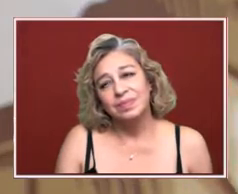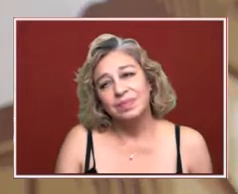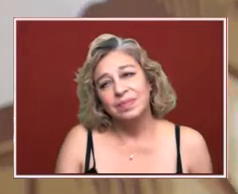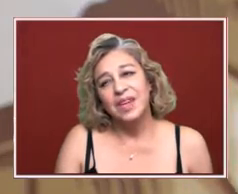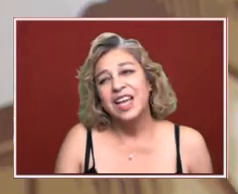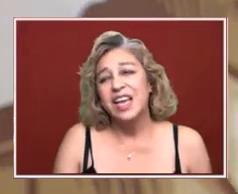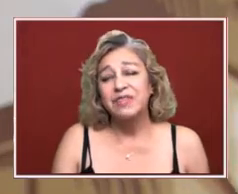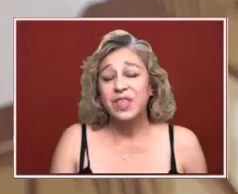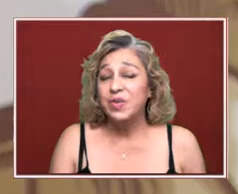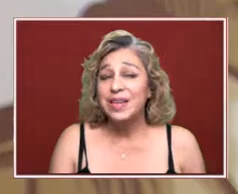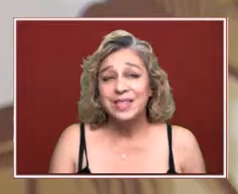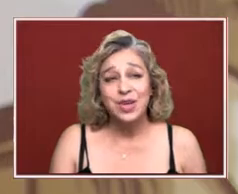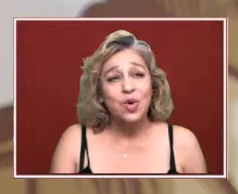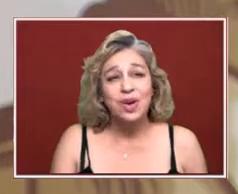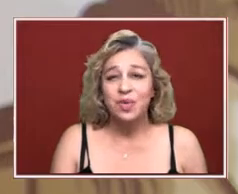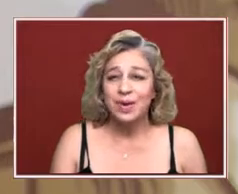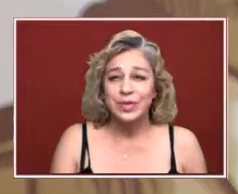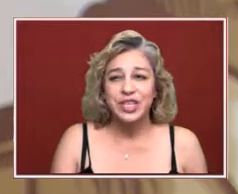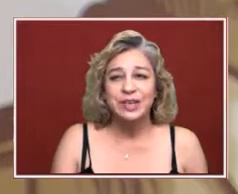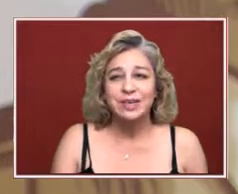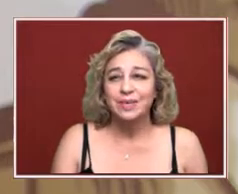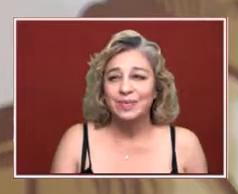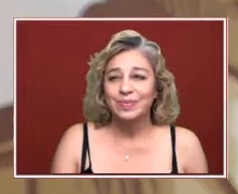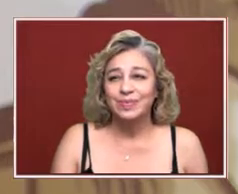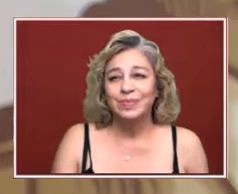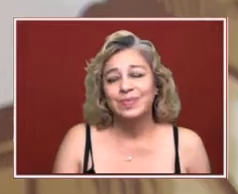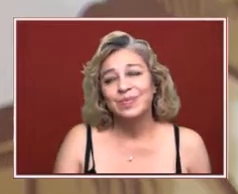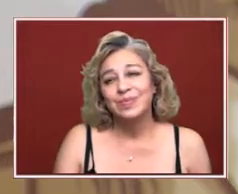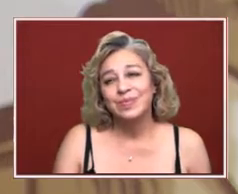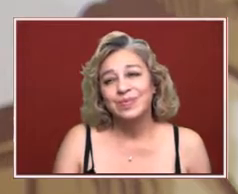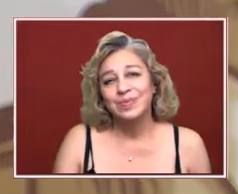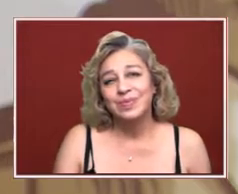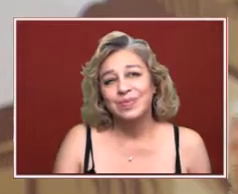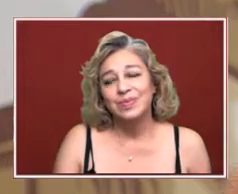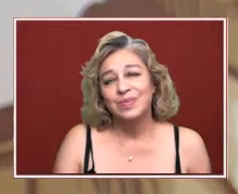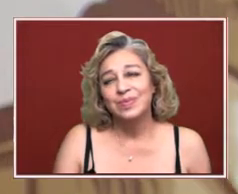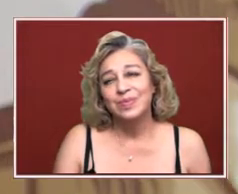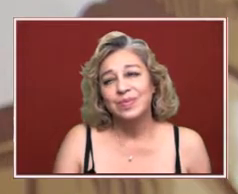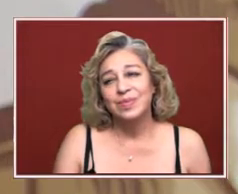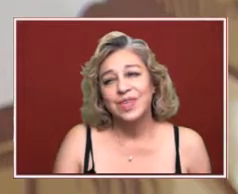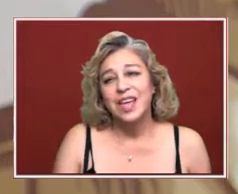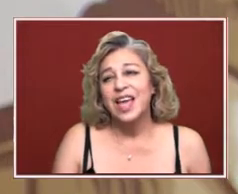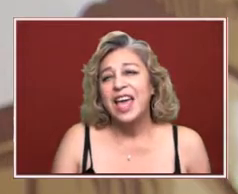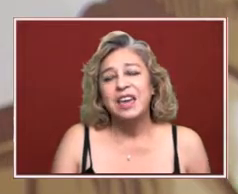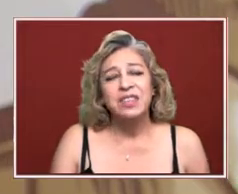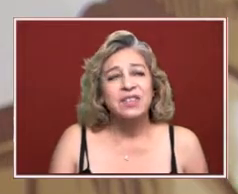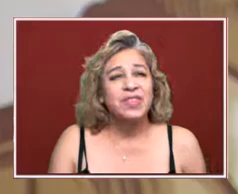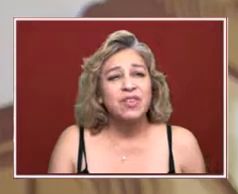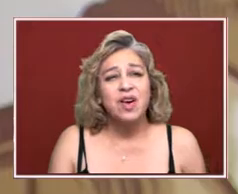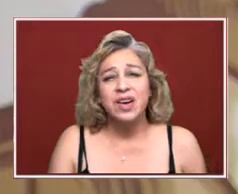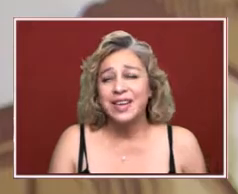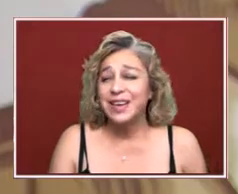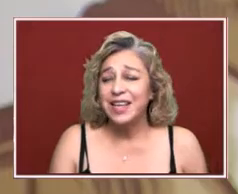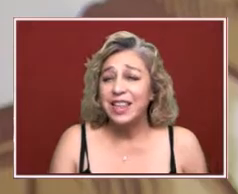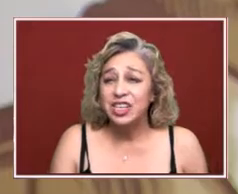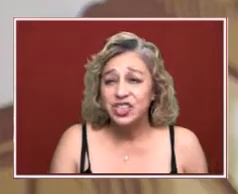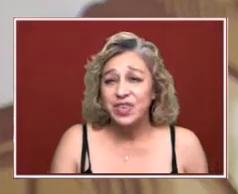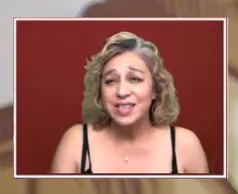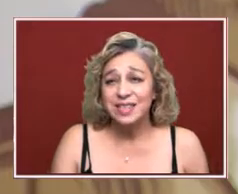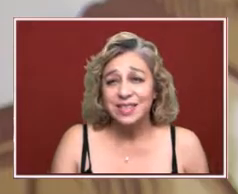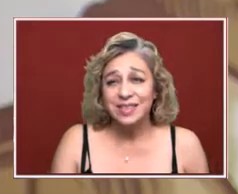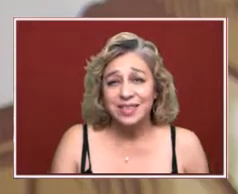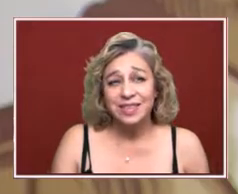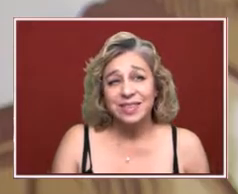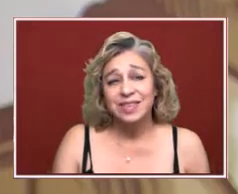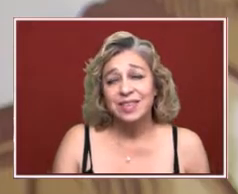corrupción. If there is no corruption. Y si no hay lujos. And if there aren't any